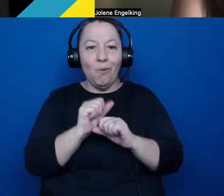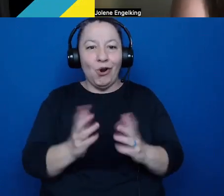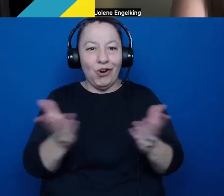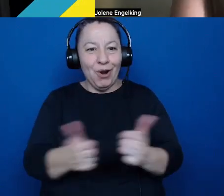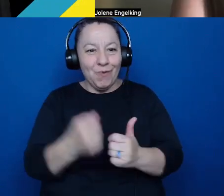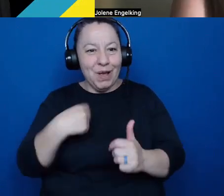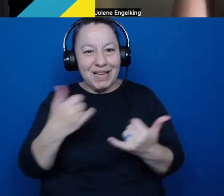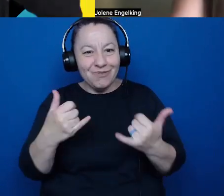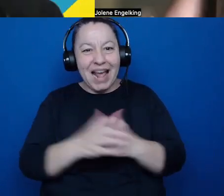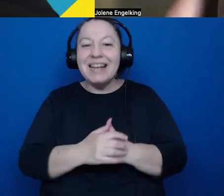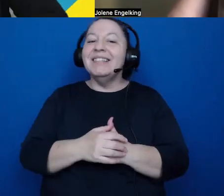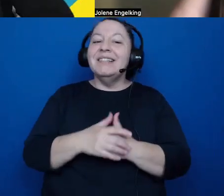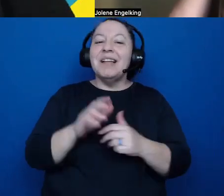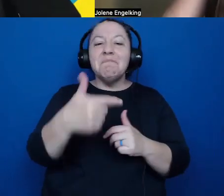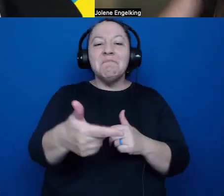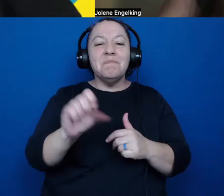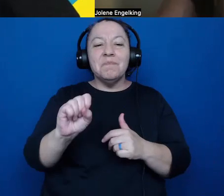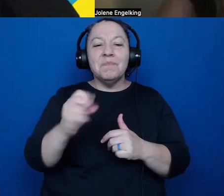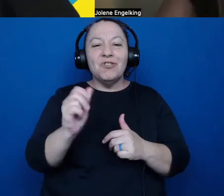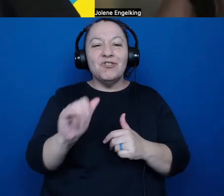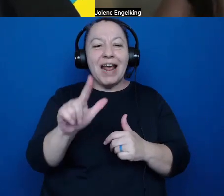over to Shayla to introduce herself.